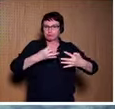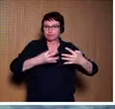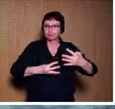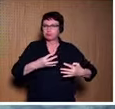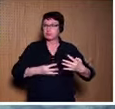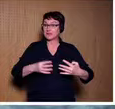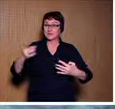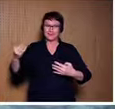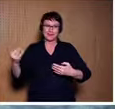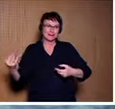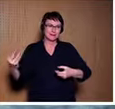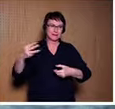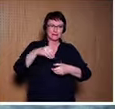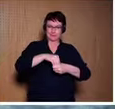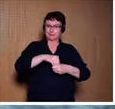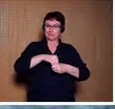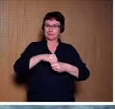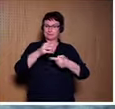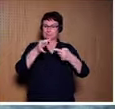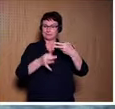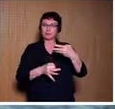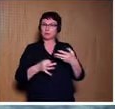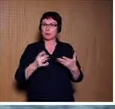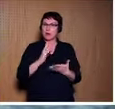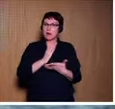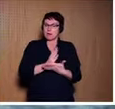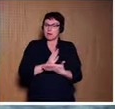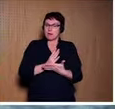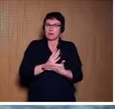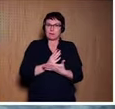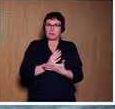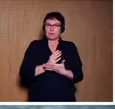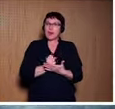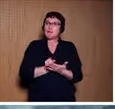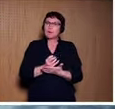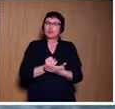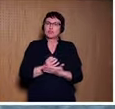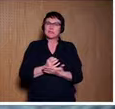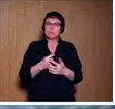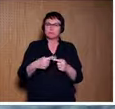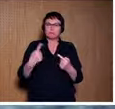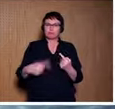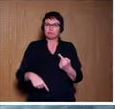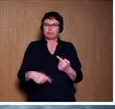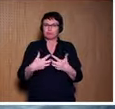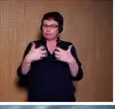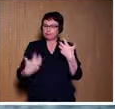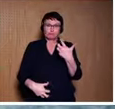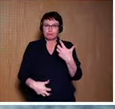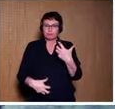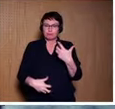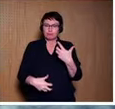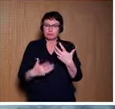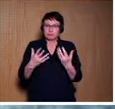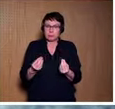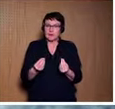space for conversation and discussion that's based on facts. It just crowds it out completely and replaces it with a sense of moral panic, and